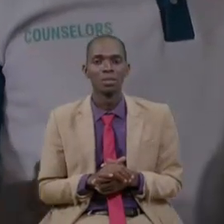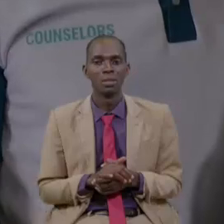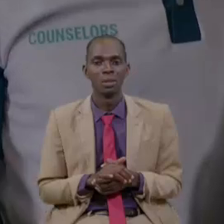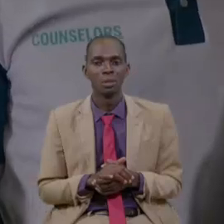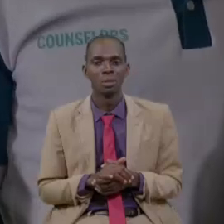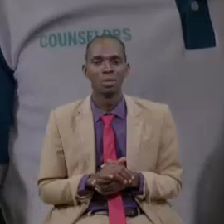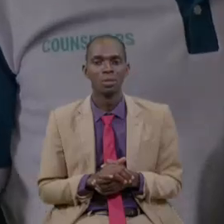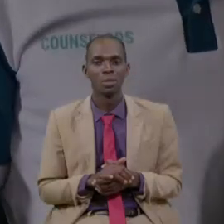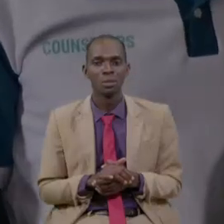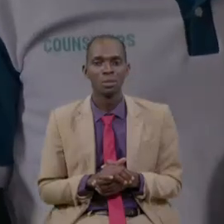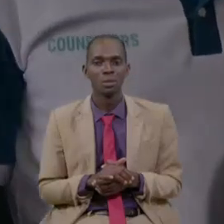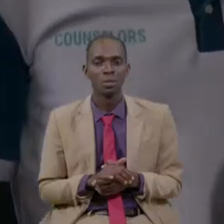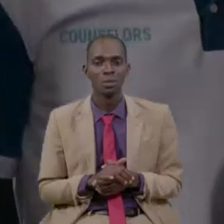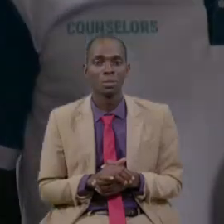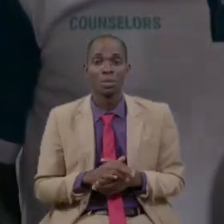Revive